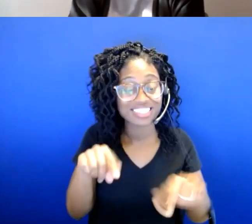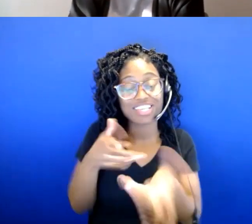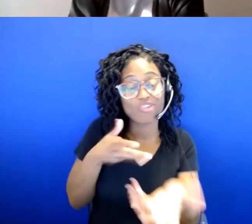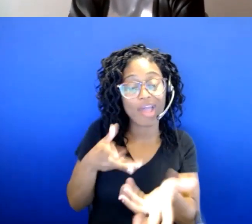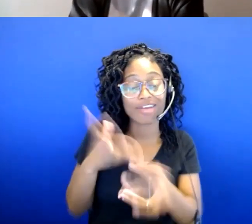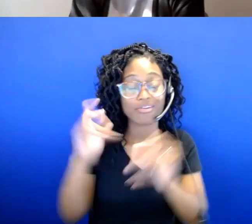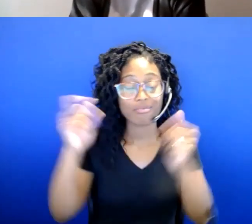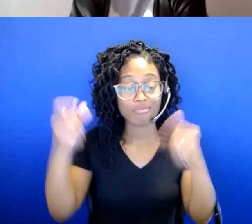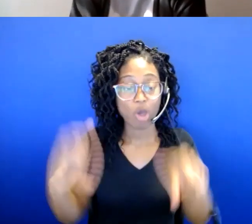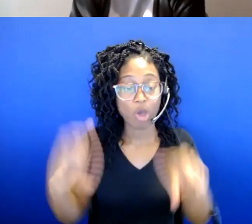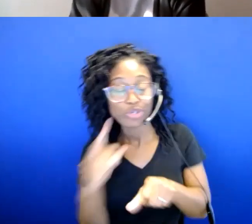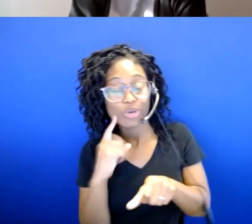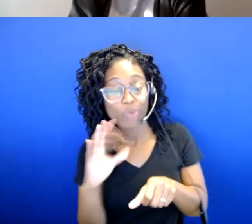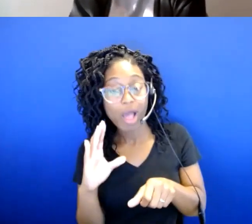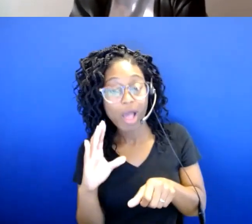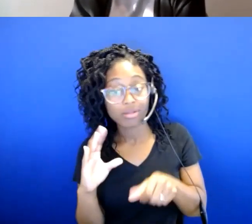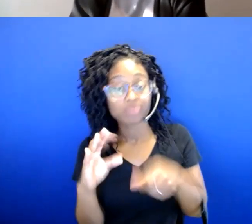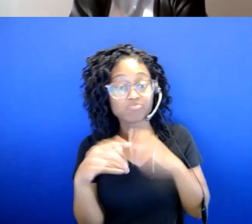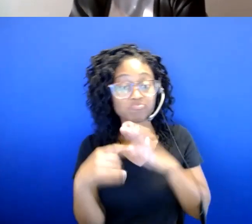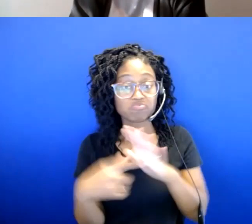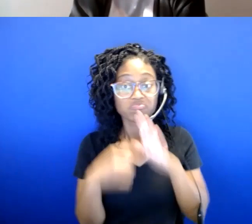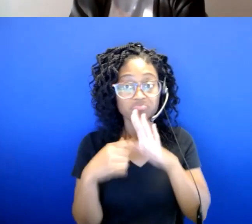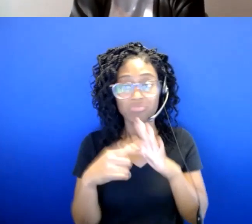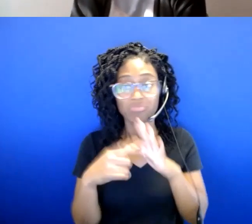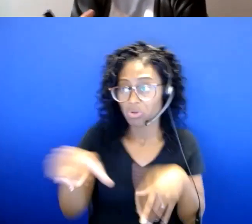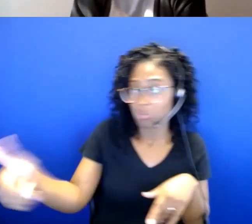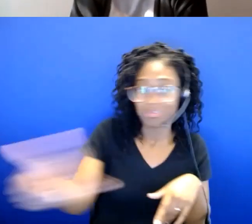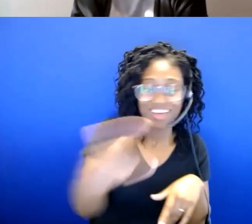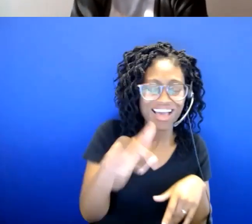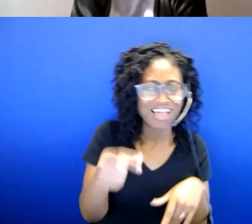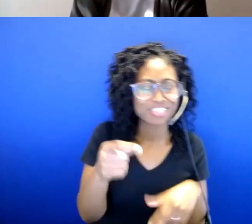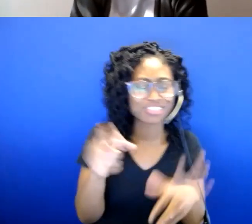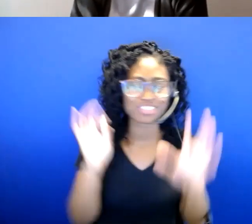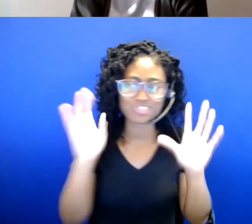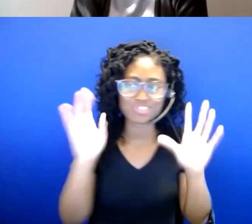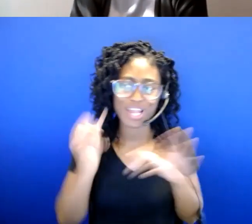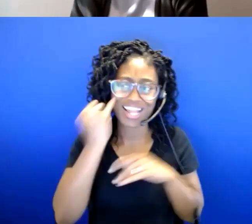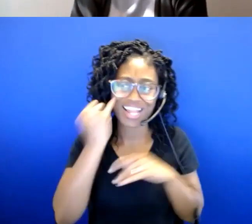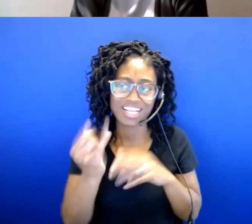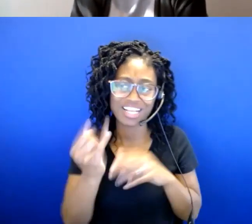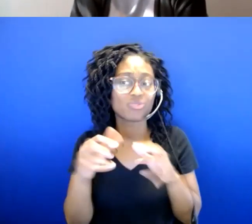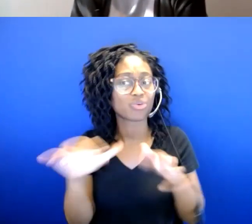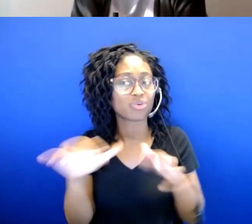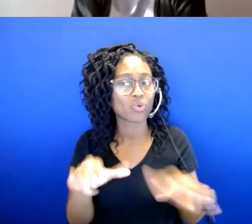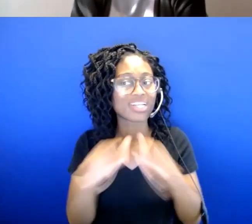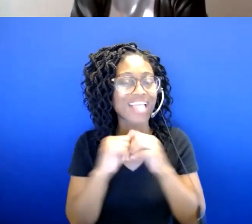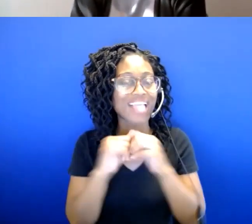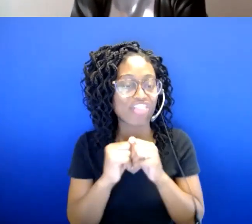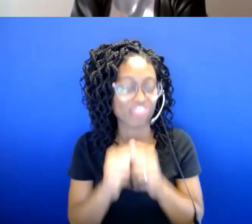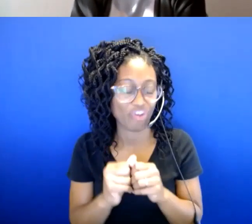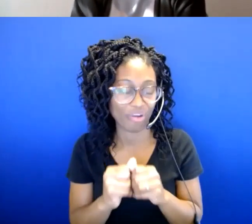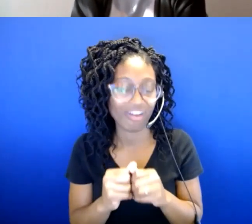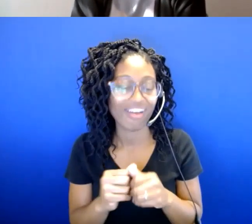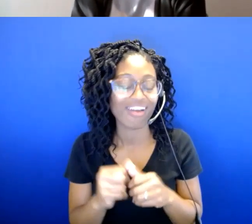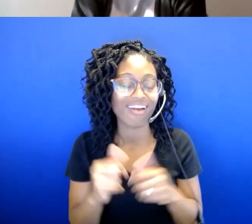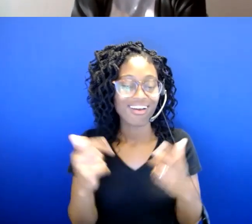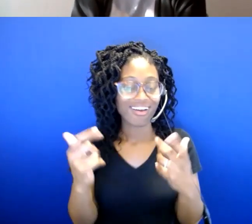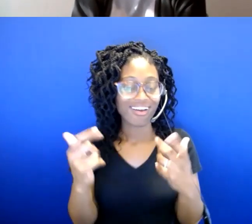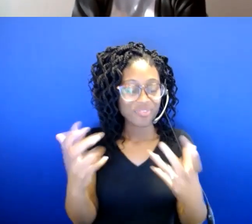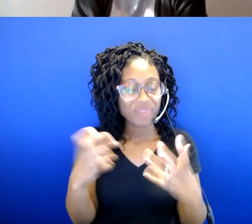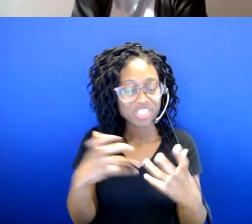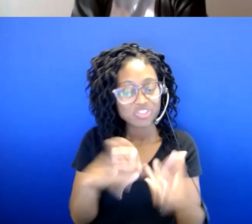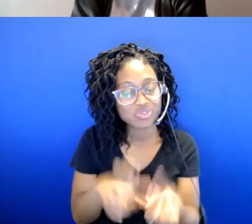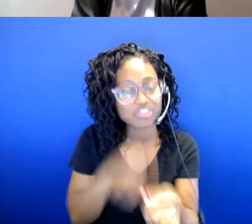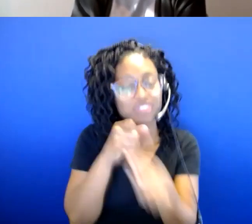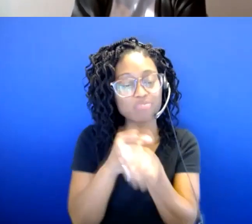of them. We think it's a great experiment to do together. We're really trying to serve those involved in the research and the